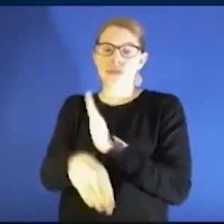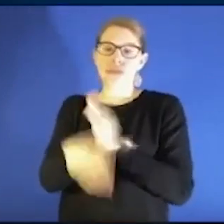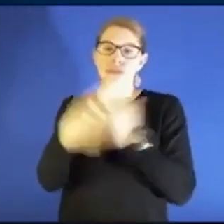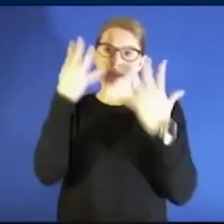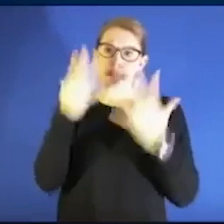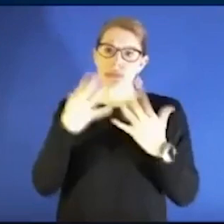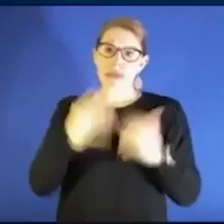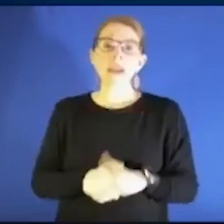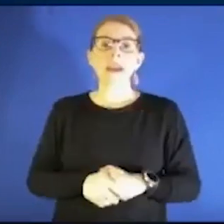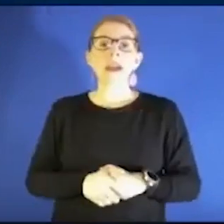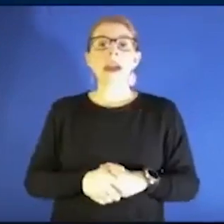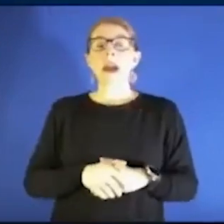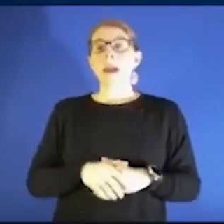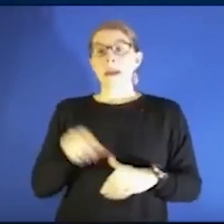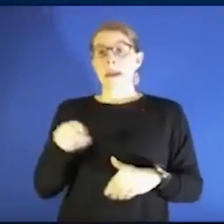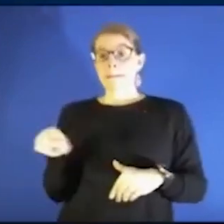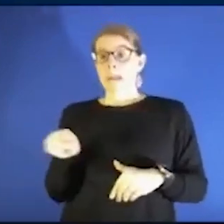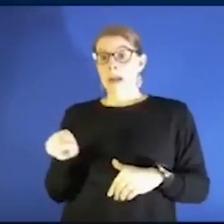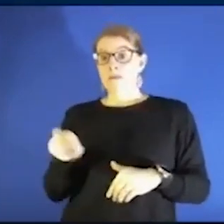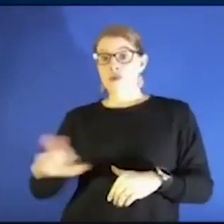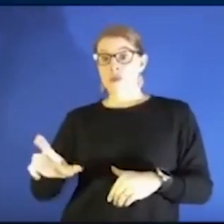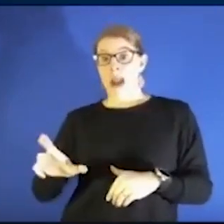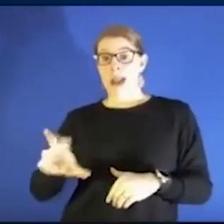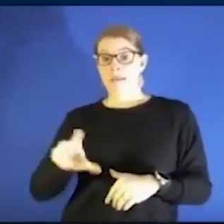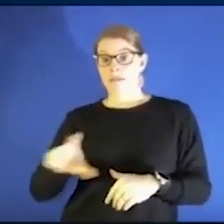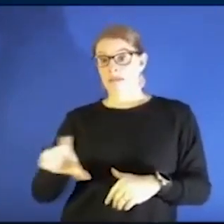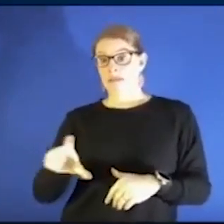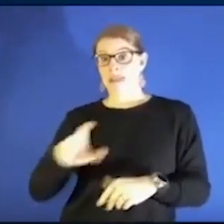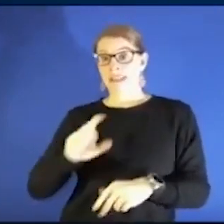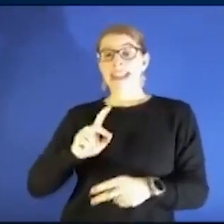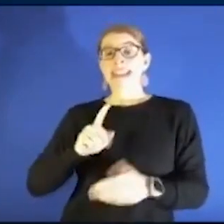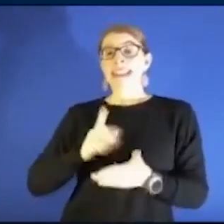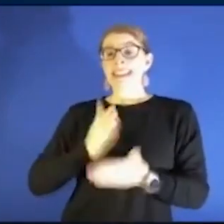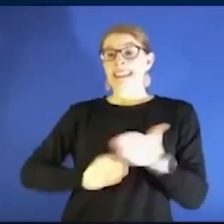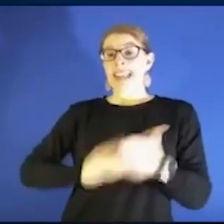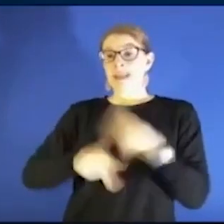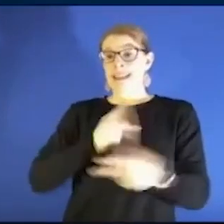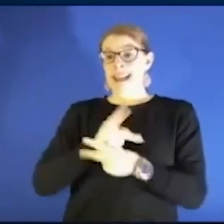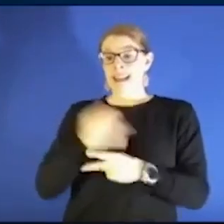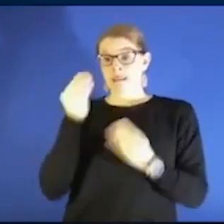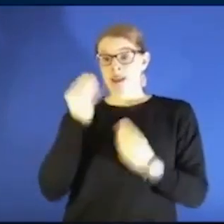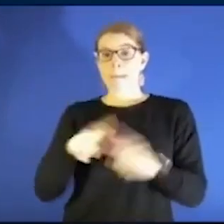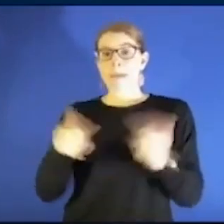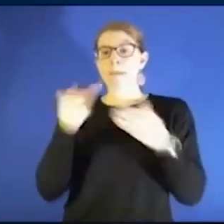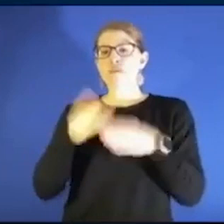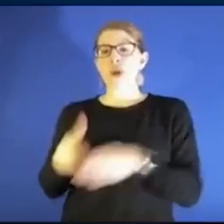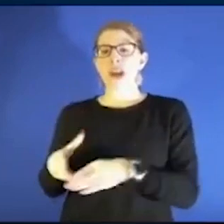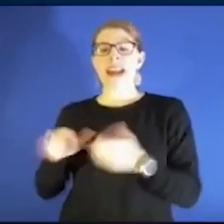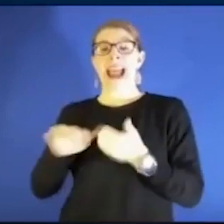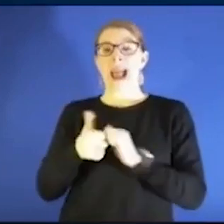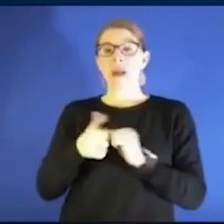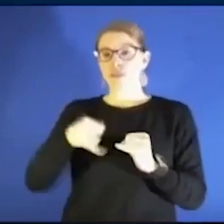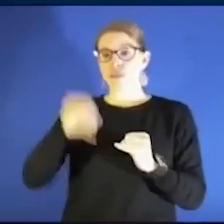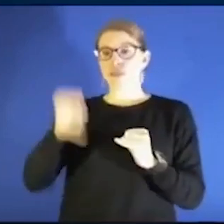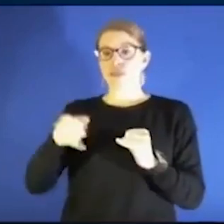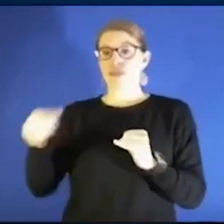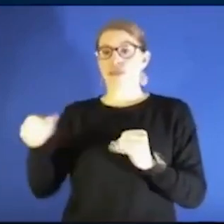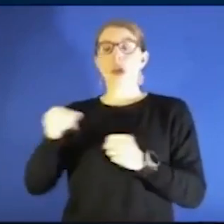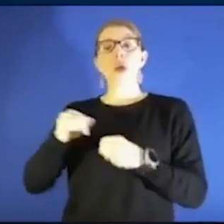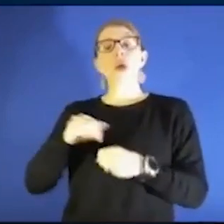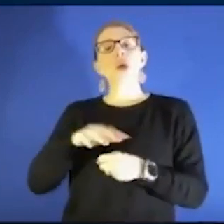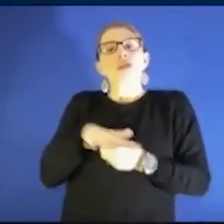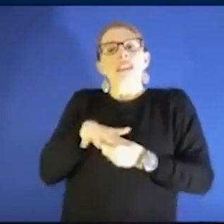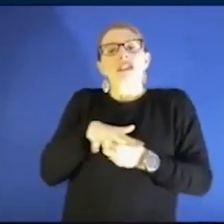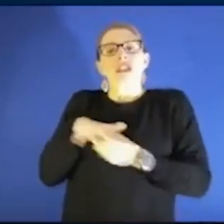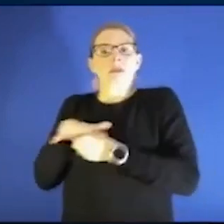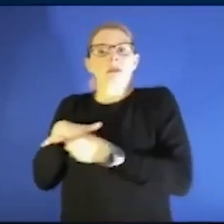look at the bottom right, what you're looking at is that same kind of information, but broken down by region. And so this is where I was